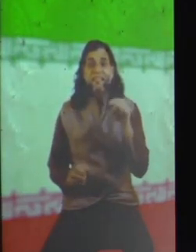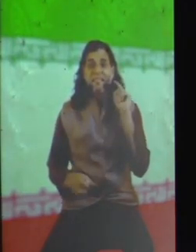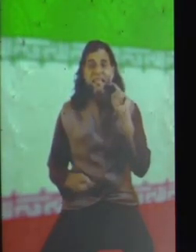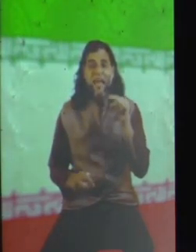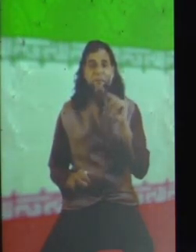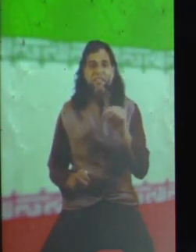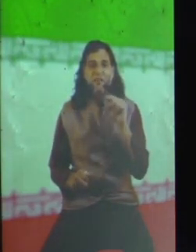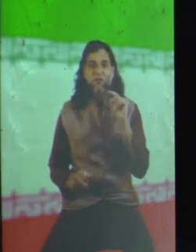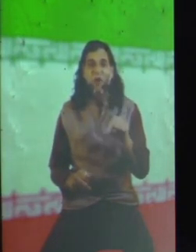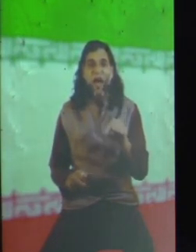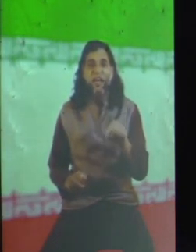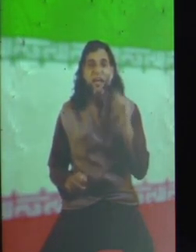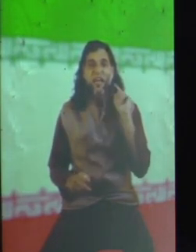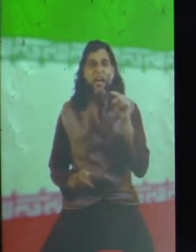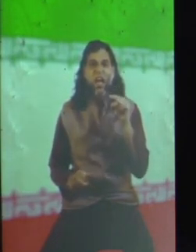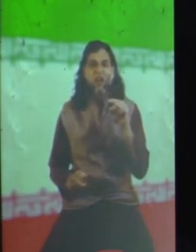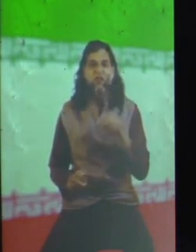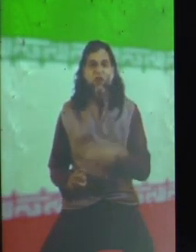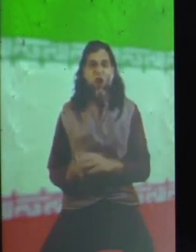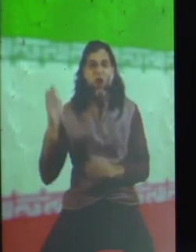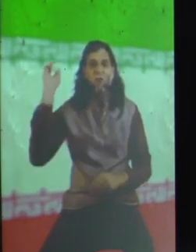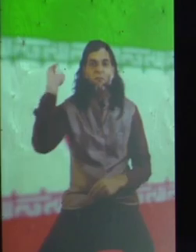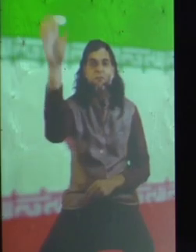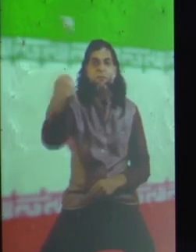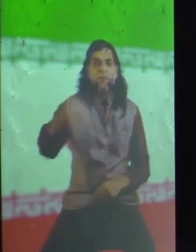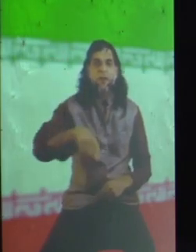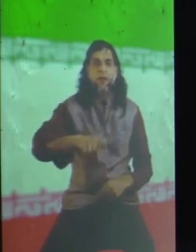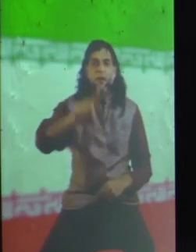This is the Embassy of Iran, not a concert hall.